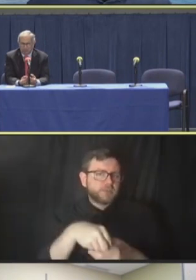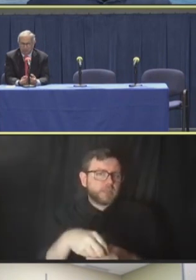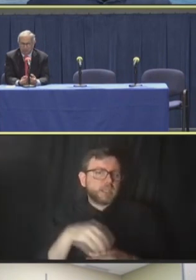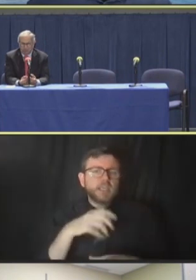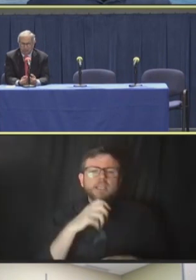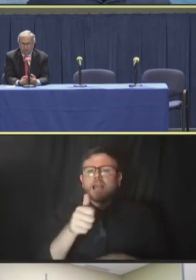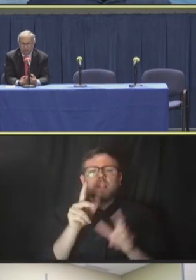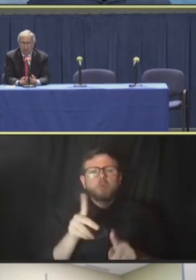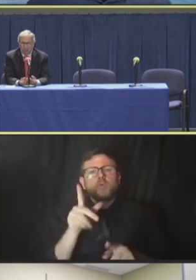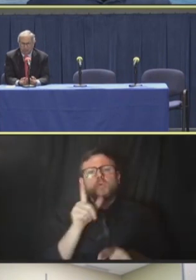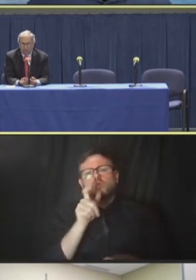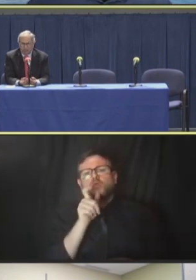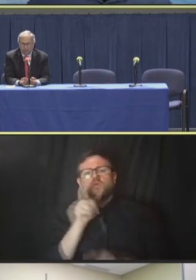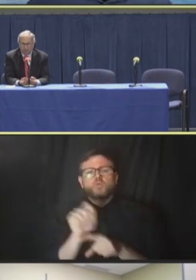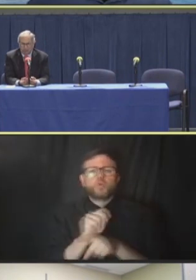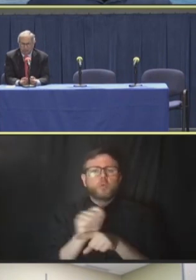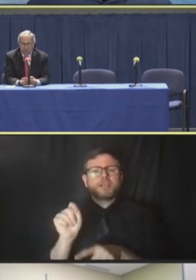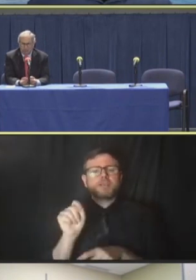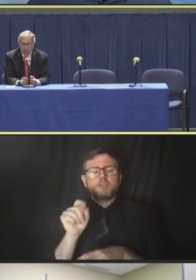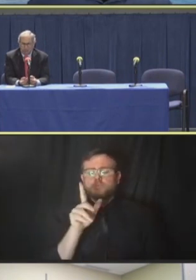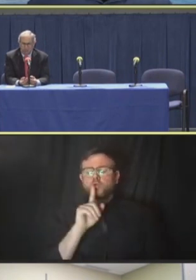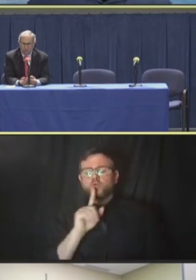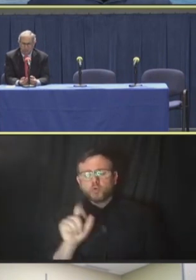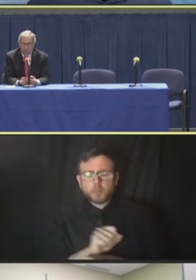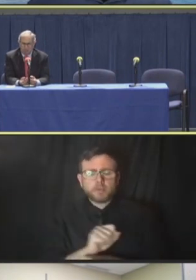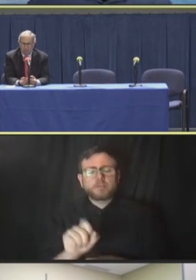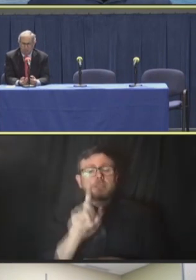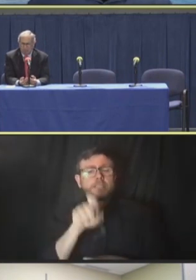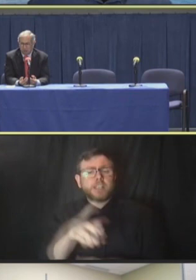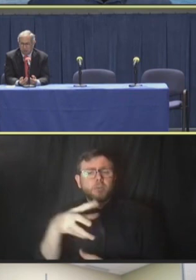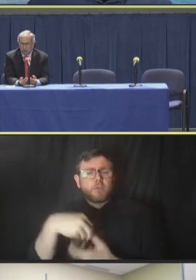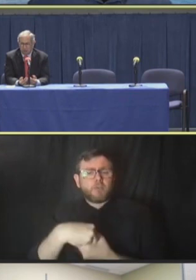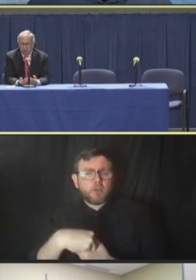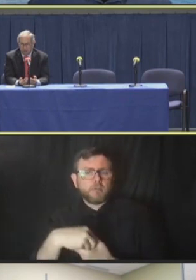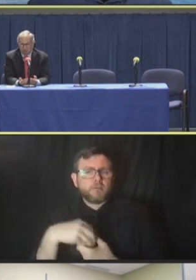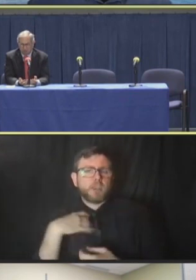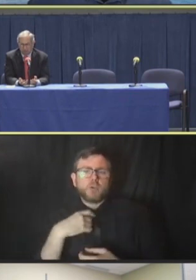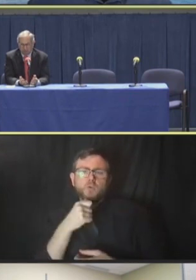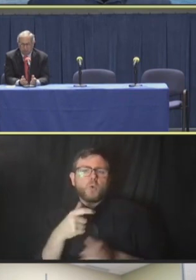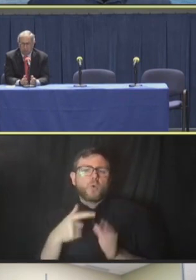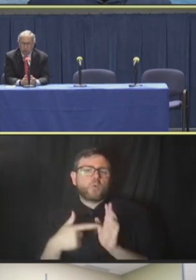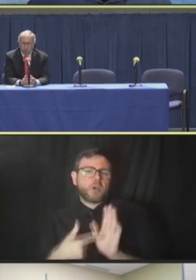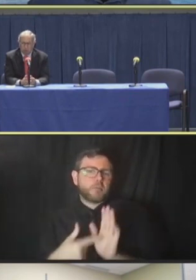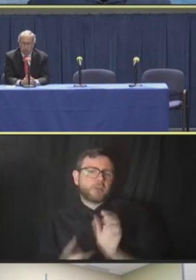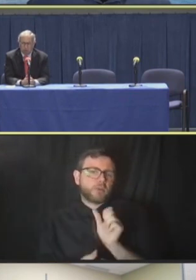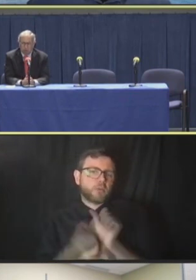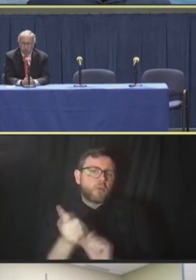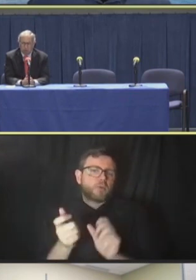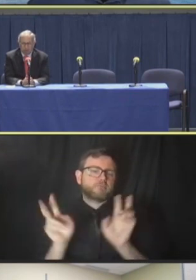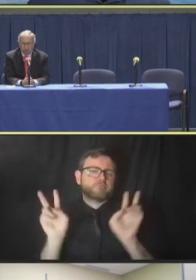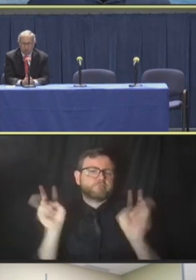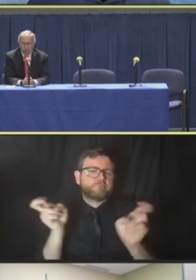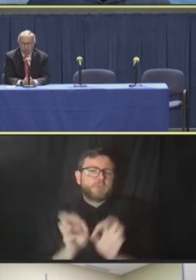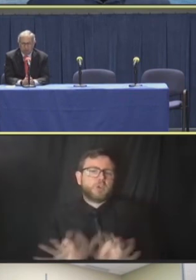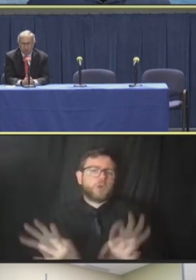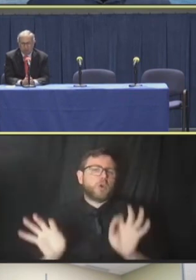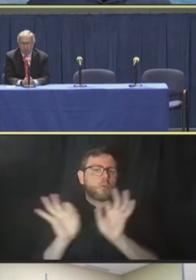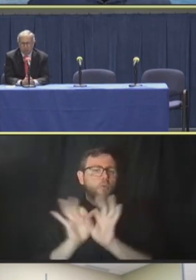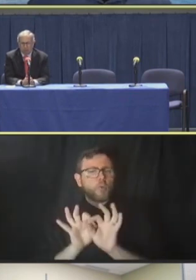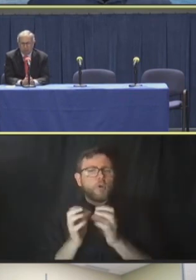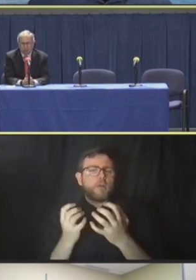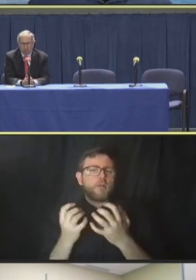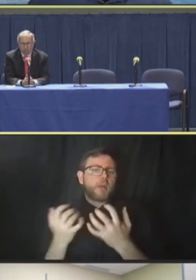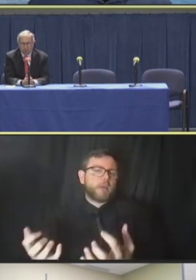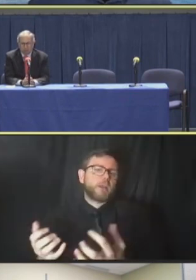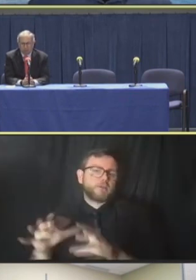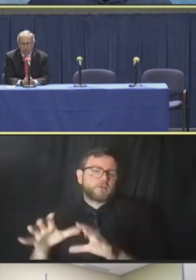necessarily need to be involved in the studies because they may not represent the most important population for you to access. And examples of